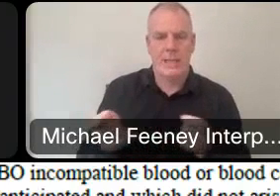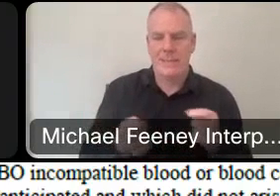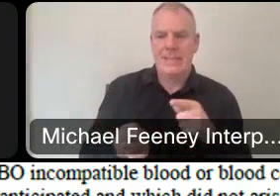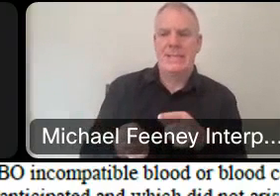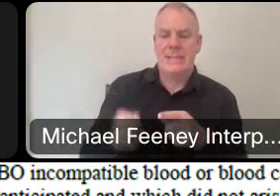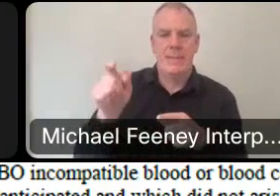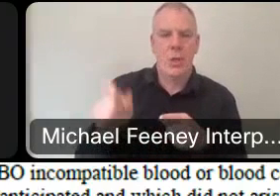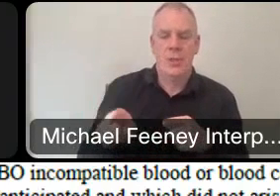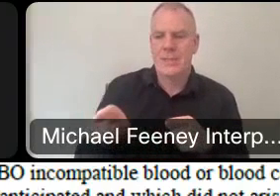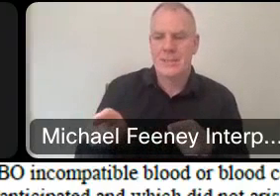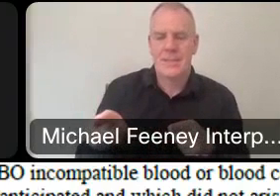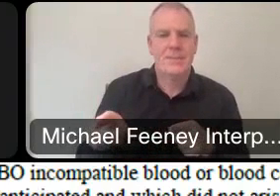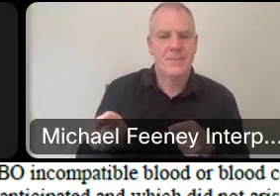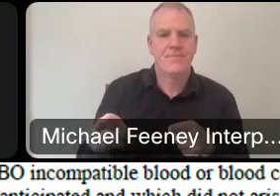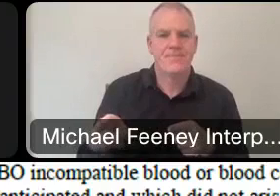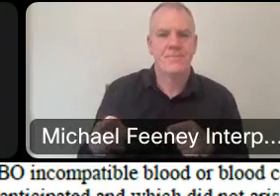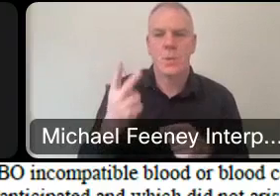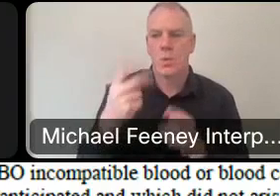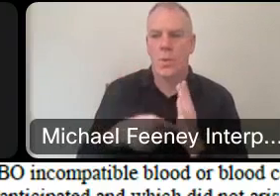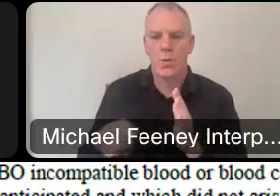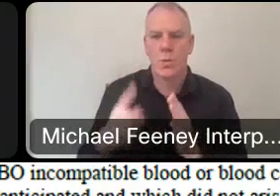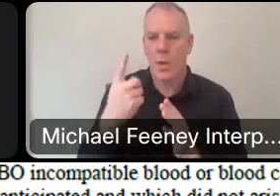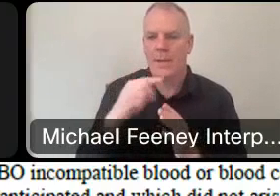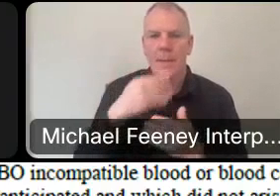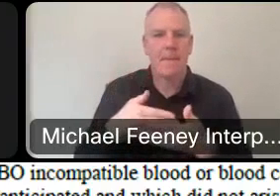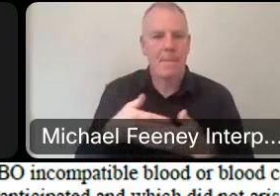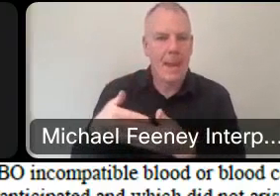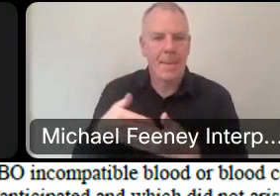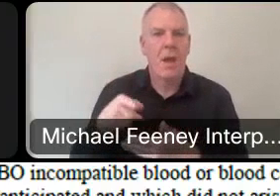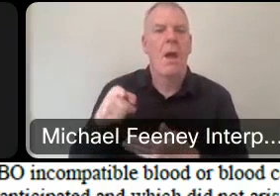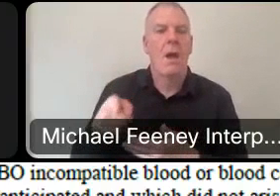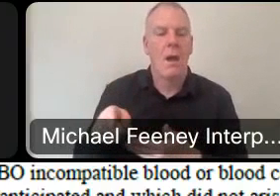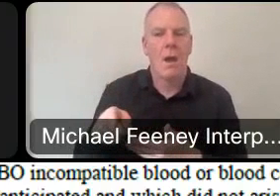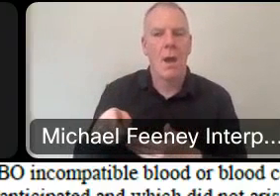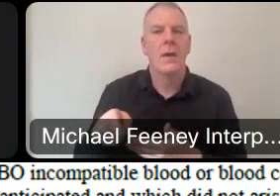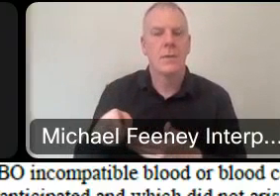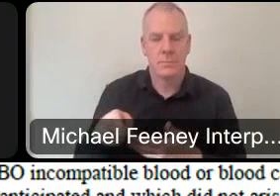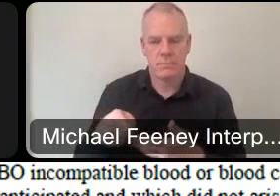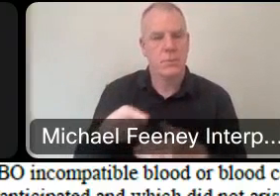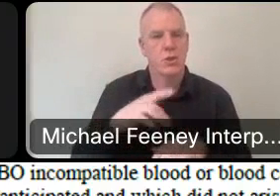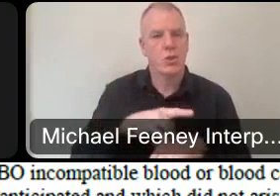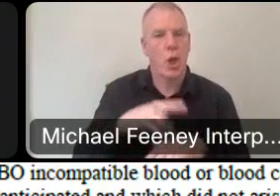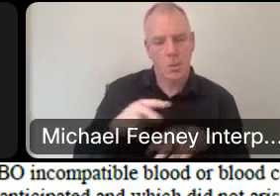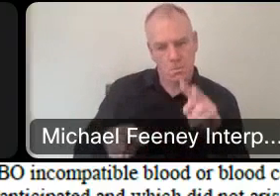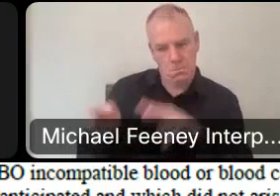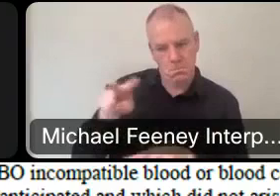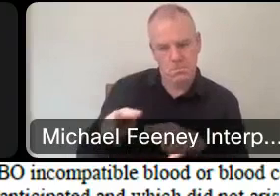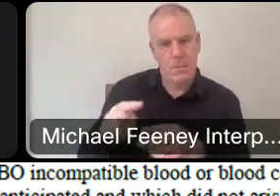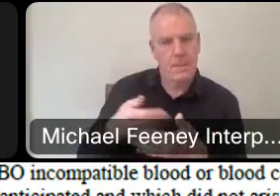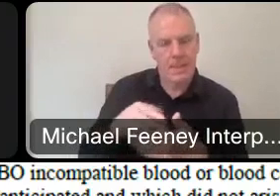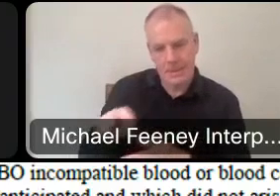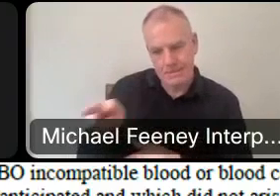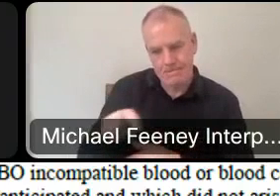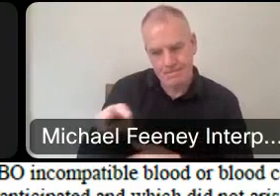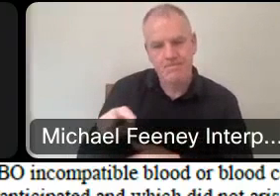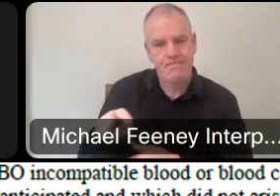the patient. So 2.1 is where baby who in the clinical judgment of the treating health practitioner requires